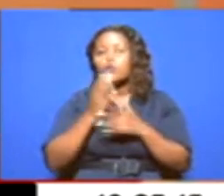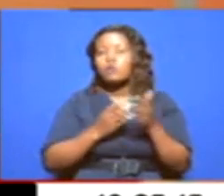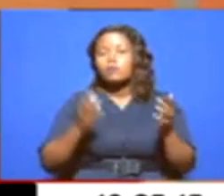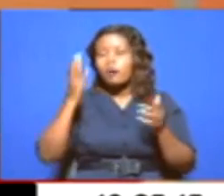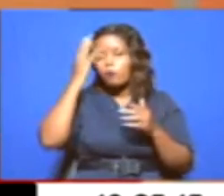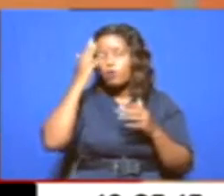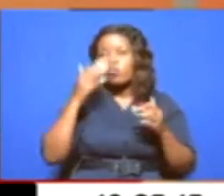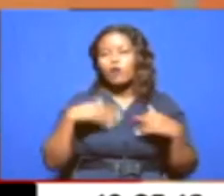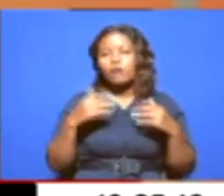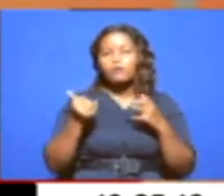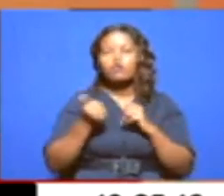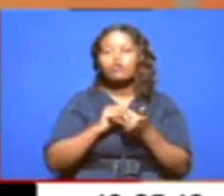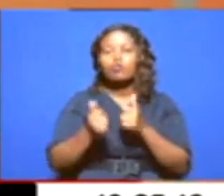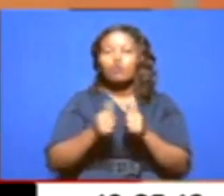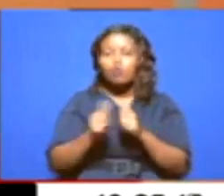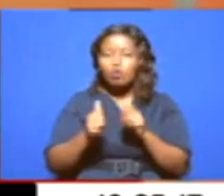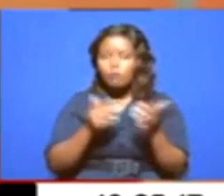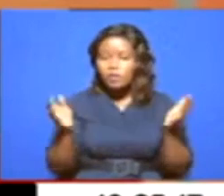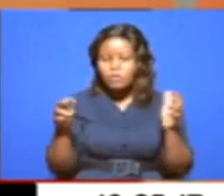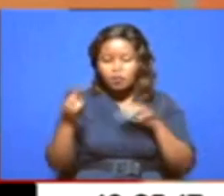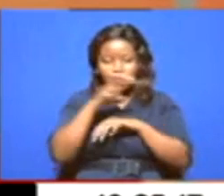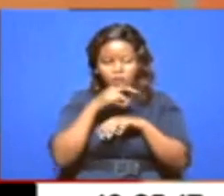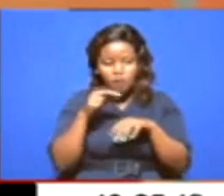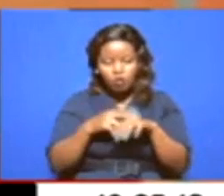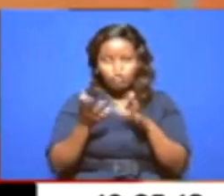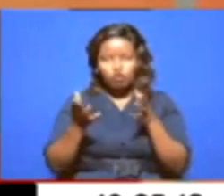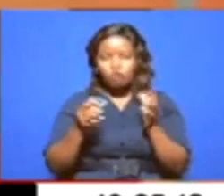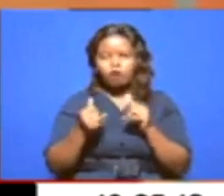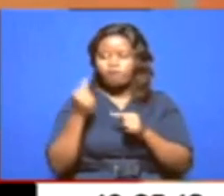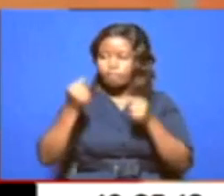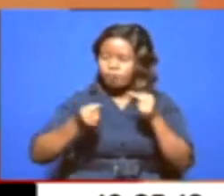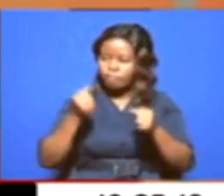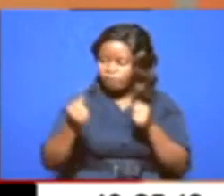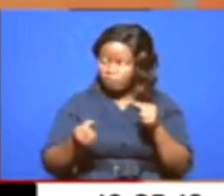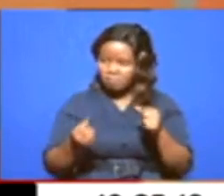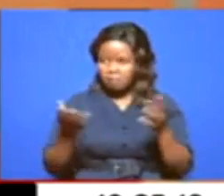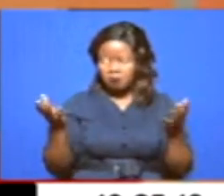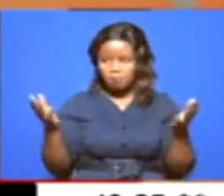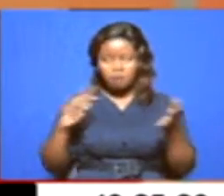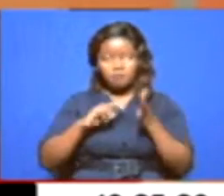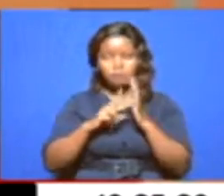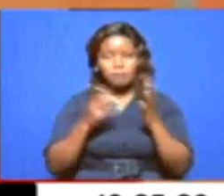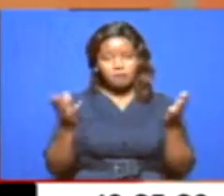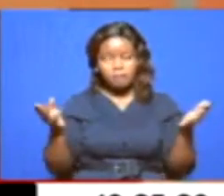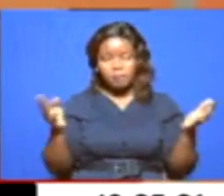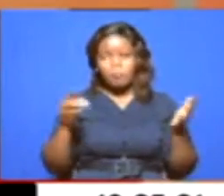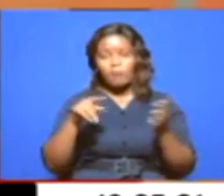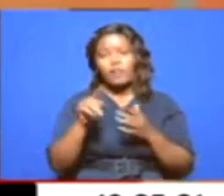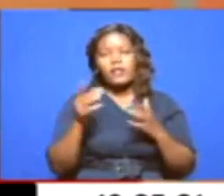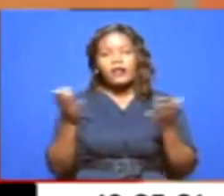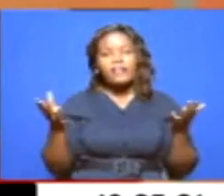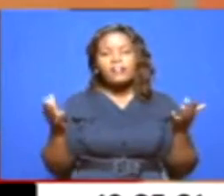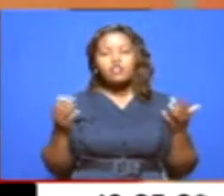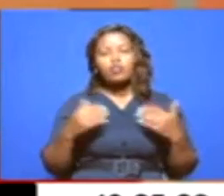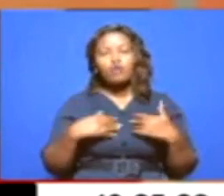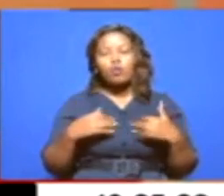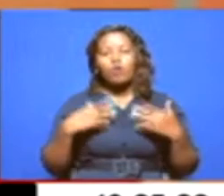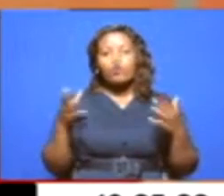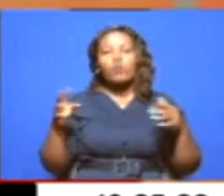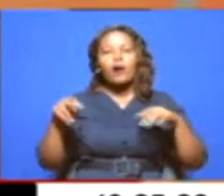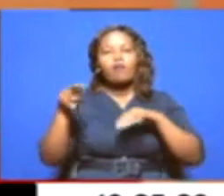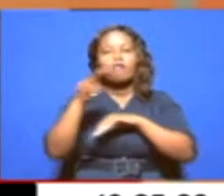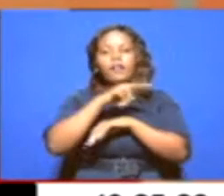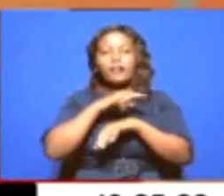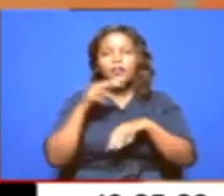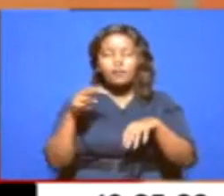World Cross Country, National Cross Country Championship, and we included them also. So it is going to be a National Cross Country